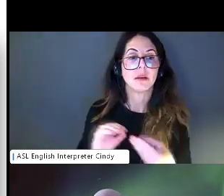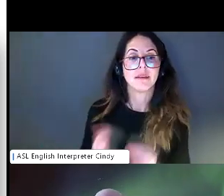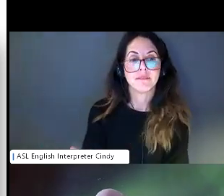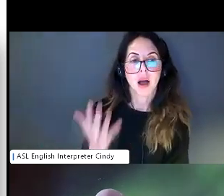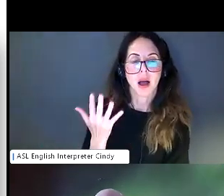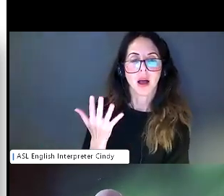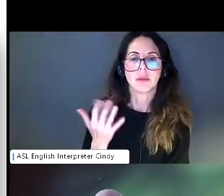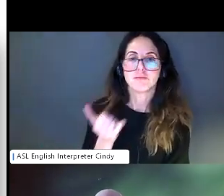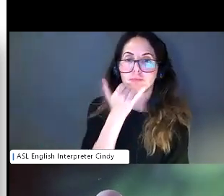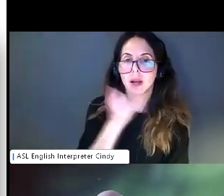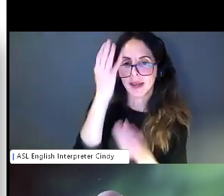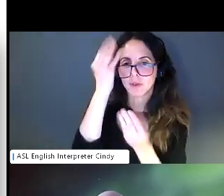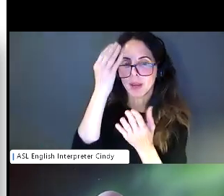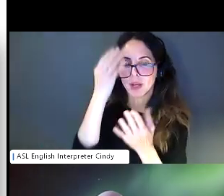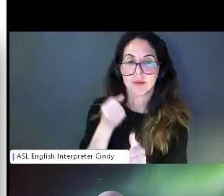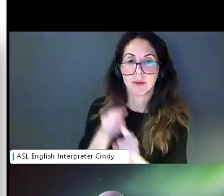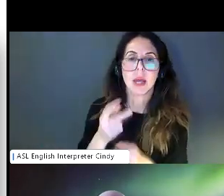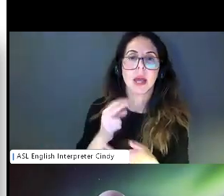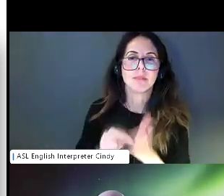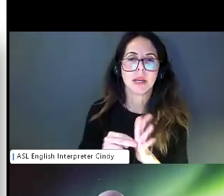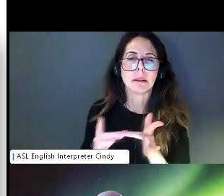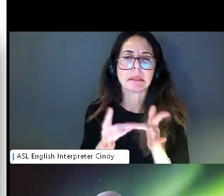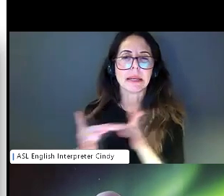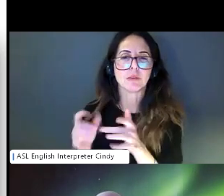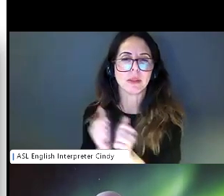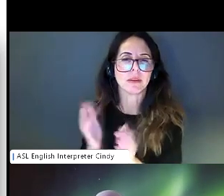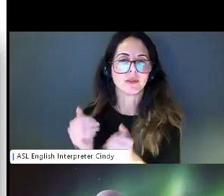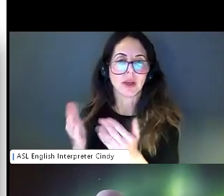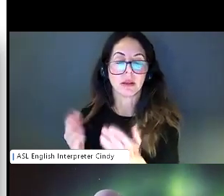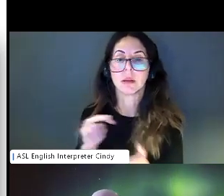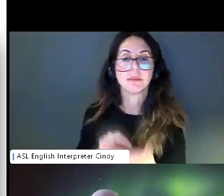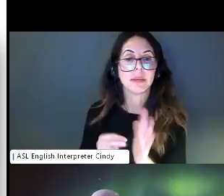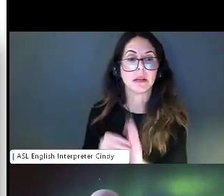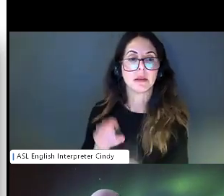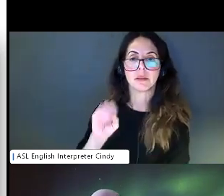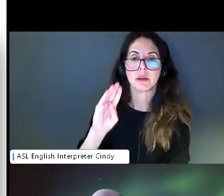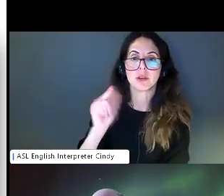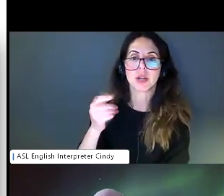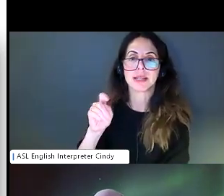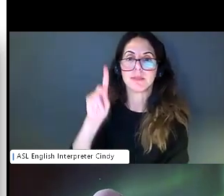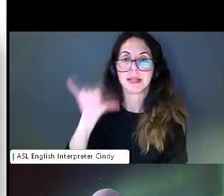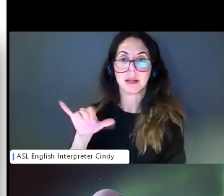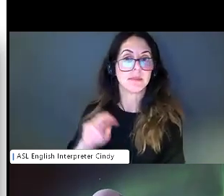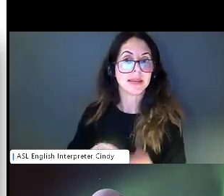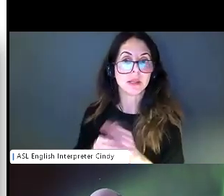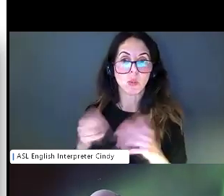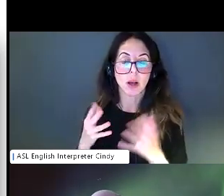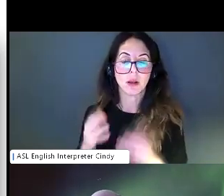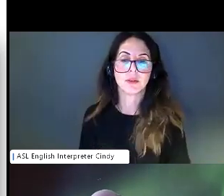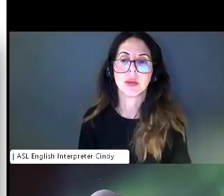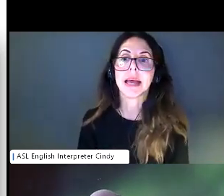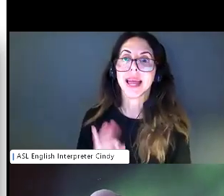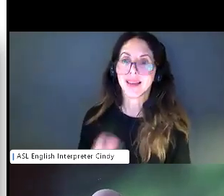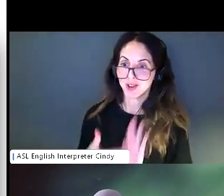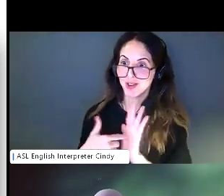effect, this is related to what's called suggestibility. And suggestibility is essentially when they're presented with